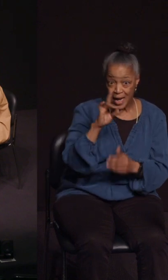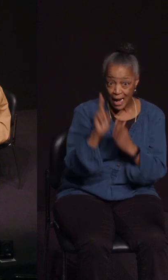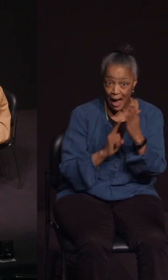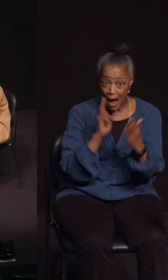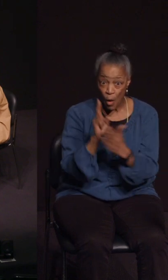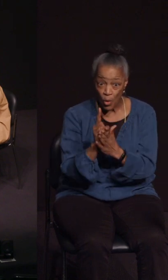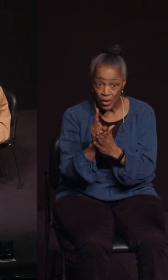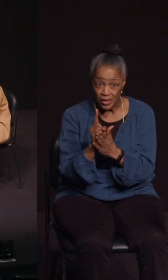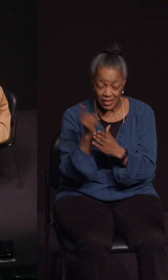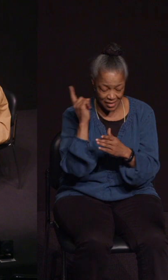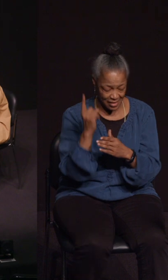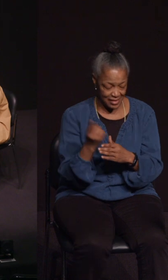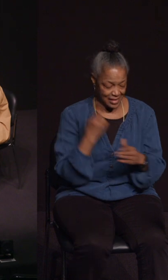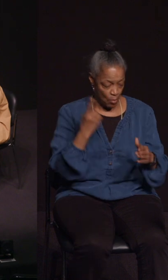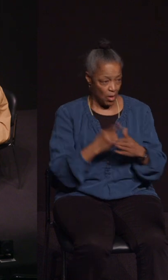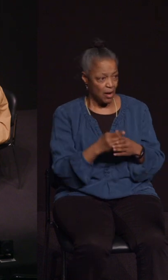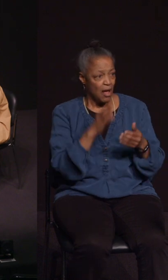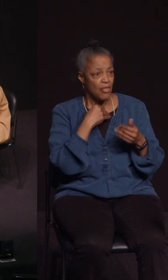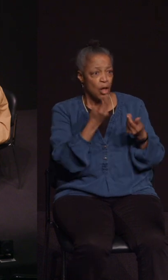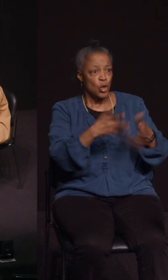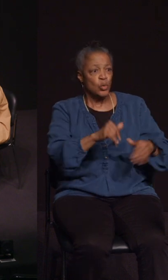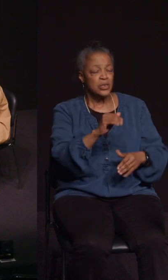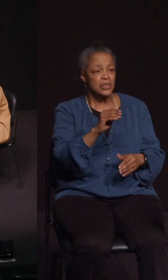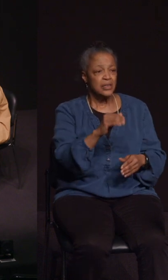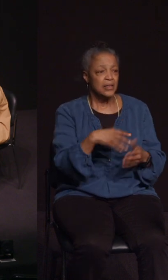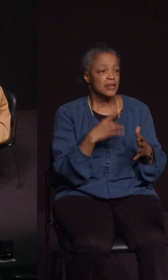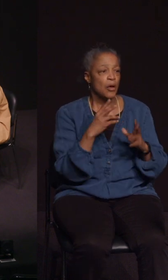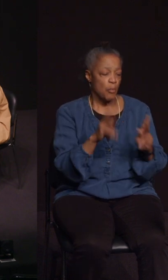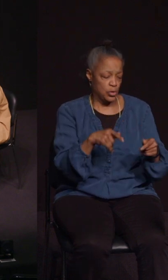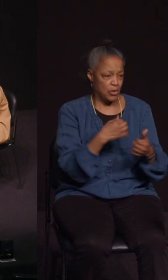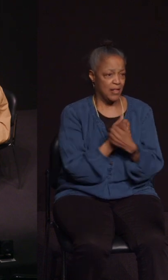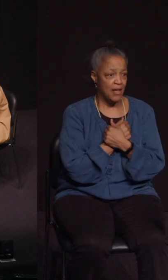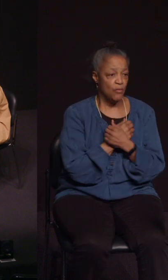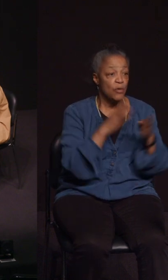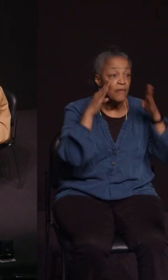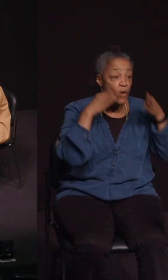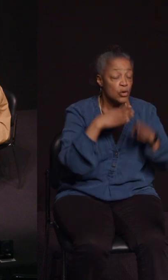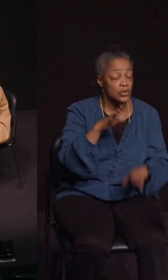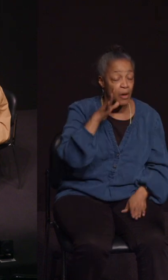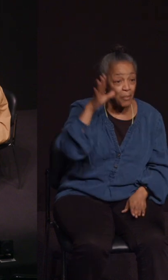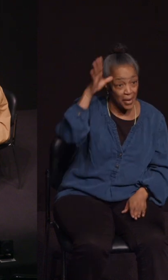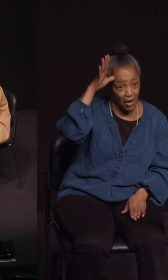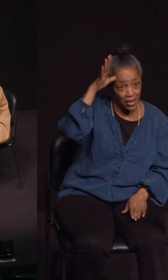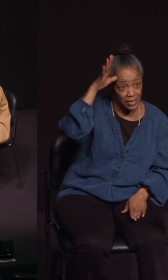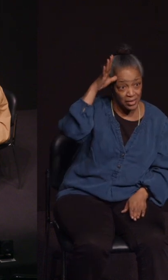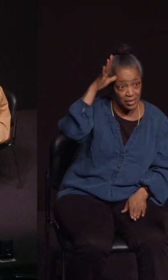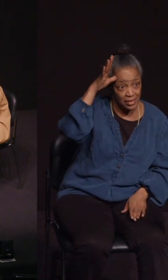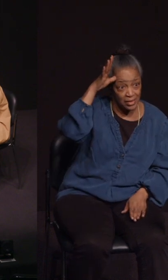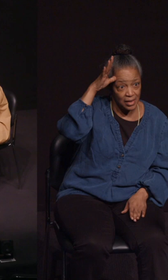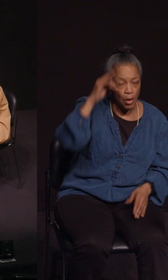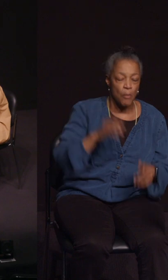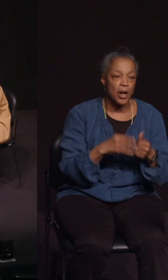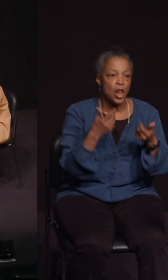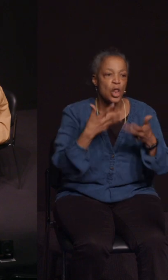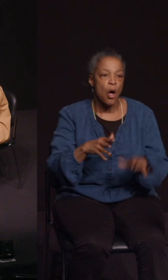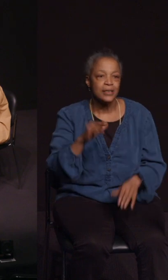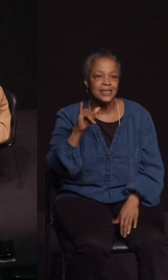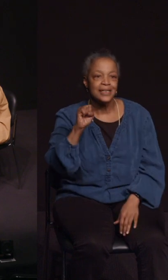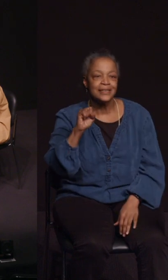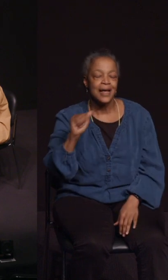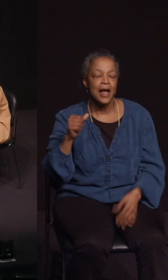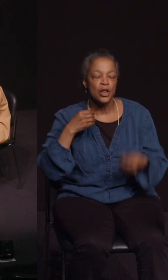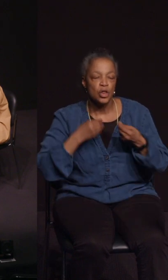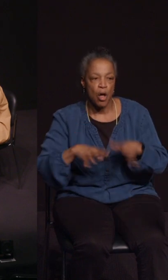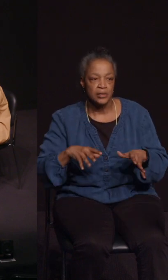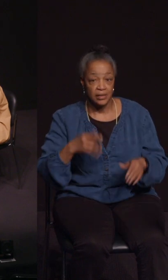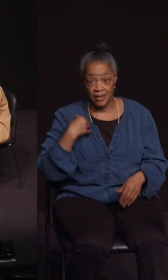of someone losing their loved one. We focus on the parents losing their children, but a loss is a loss. So if you call